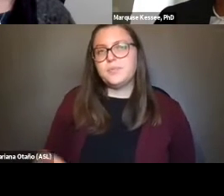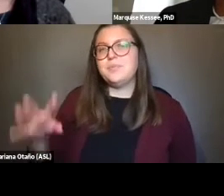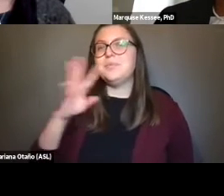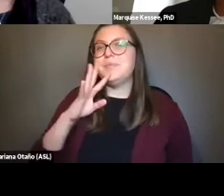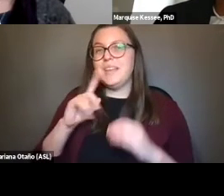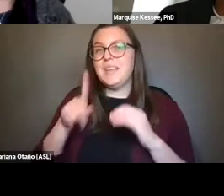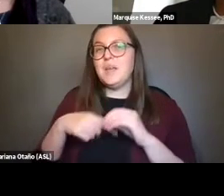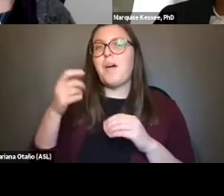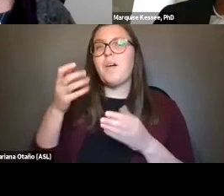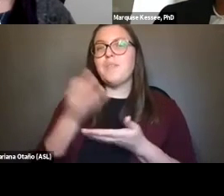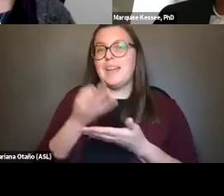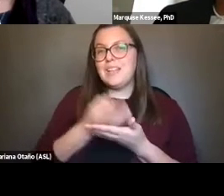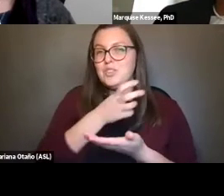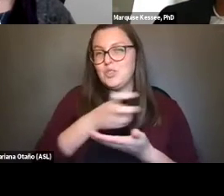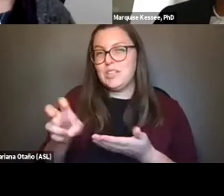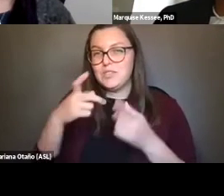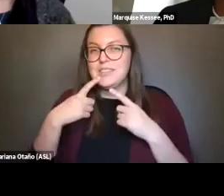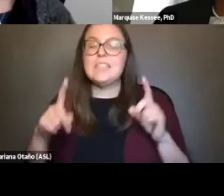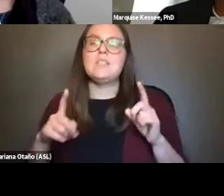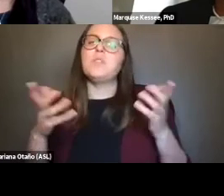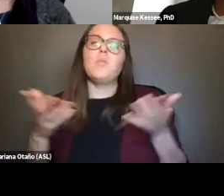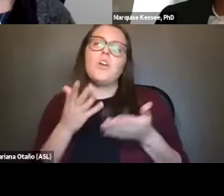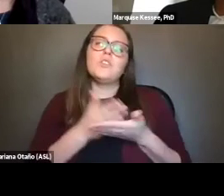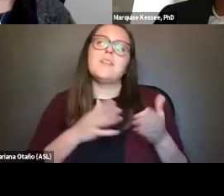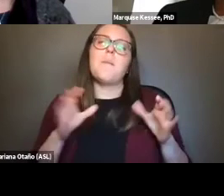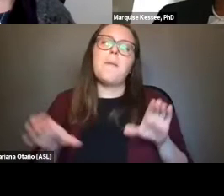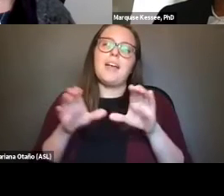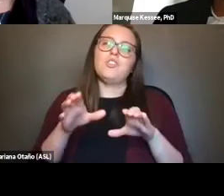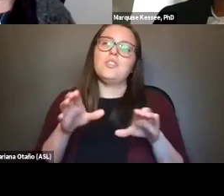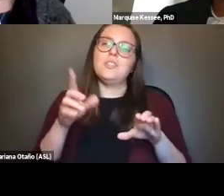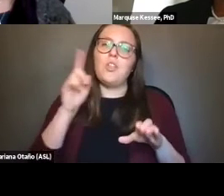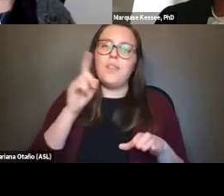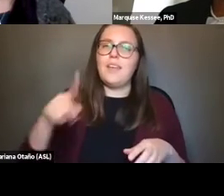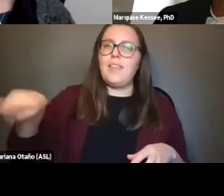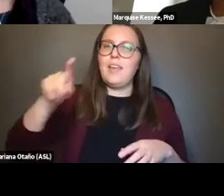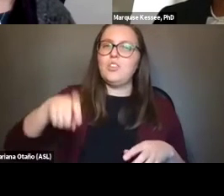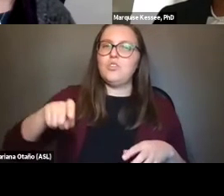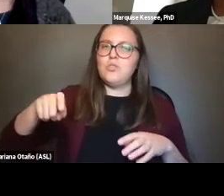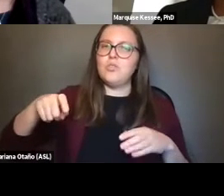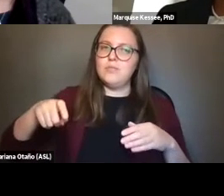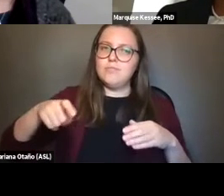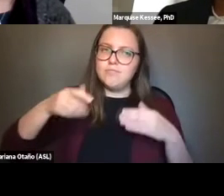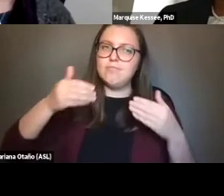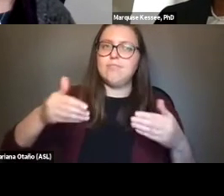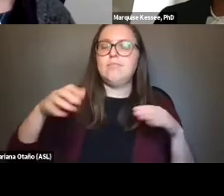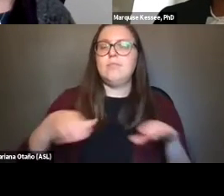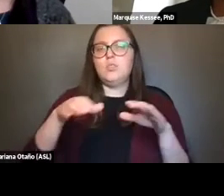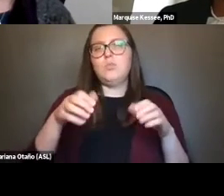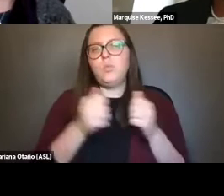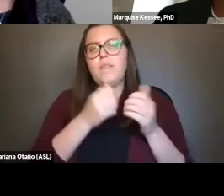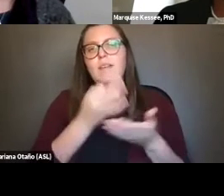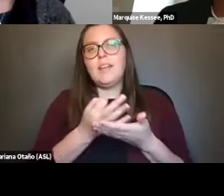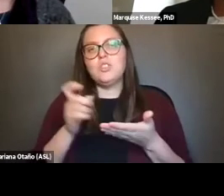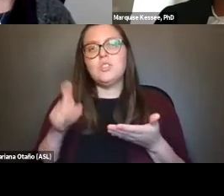transferring successfully, what are some actions you think they should take as far as their financial needs when they make that